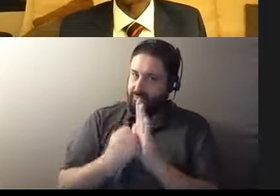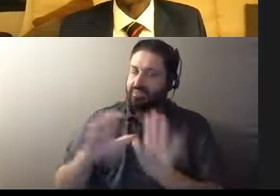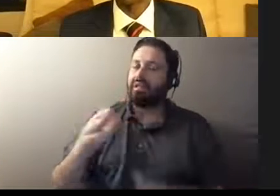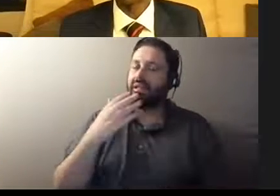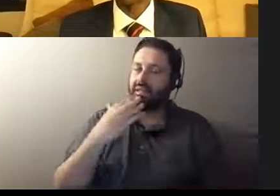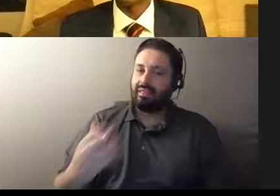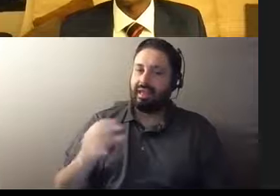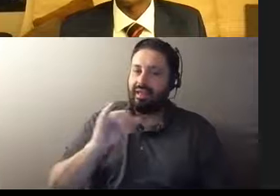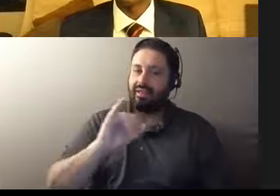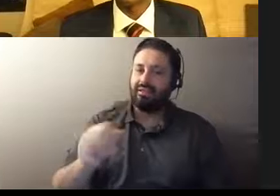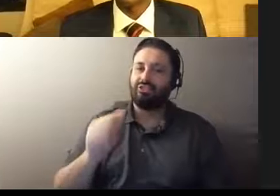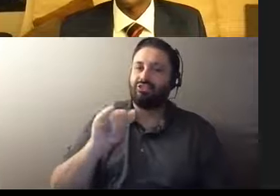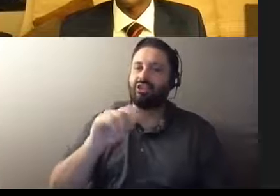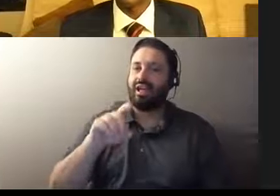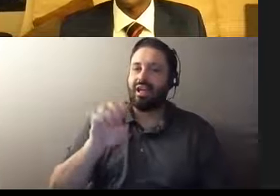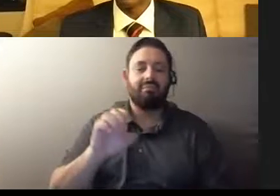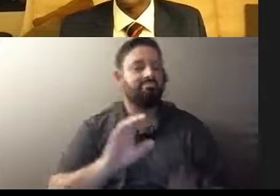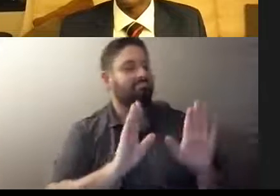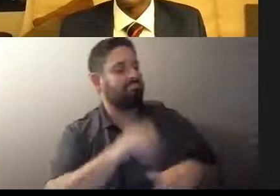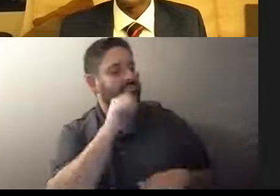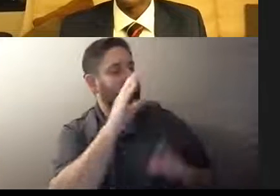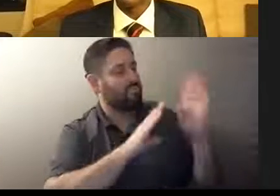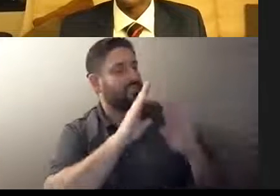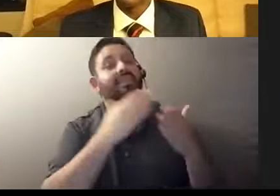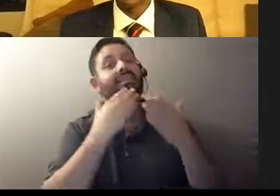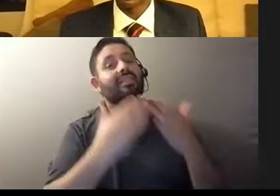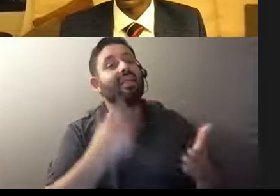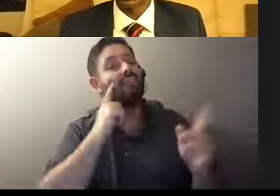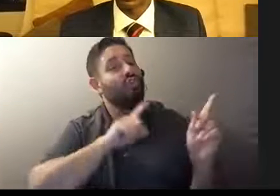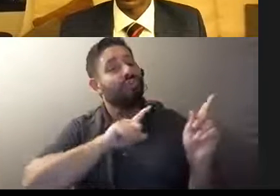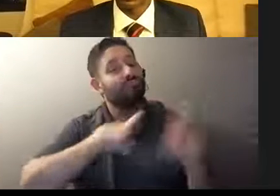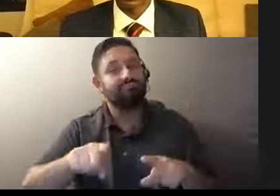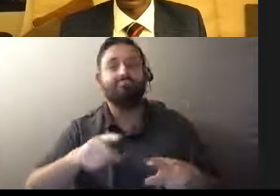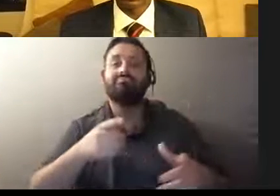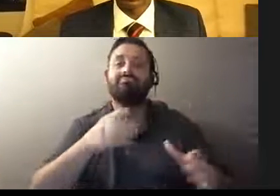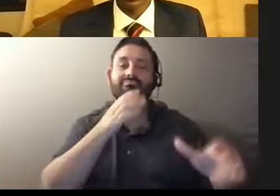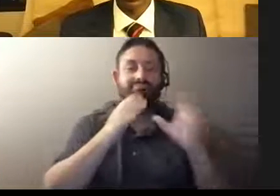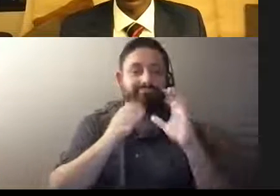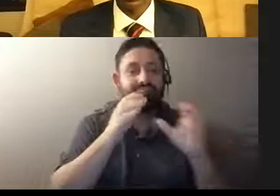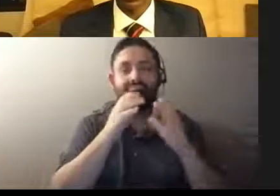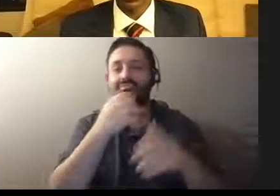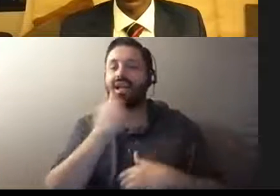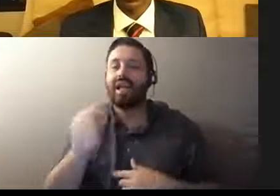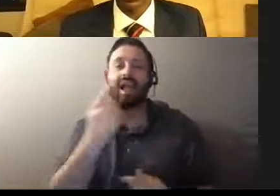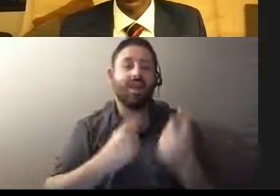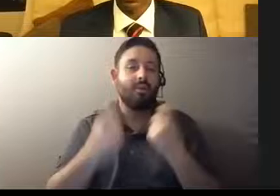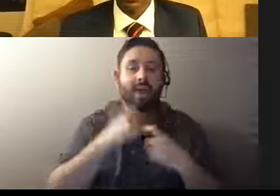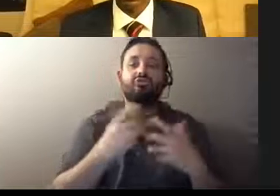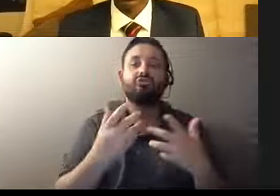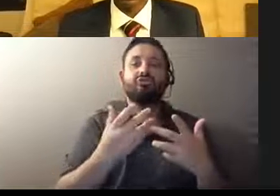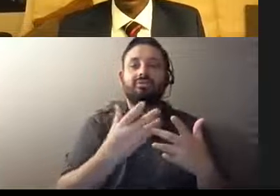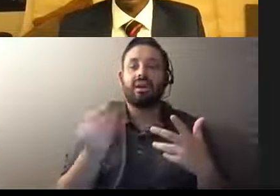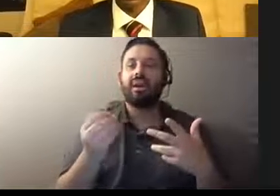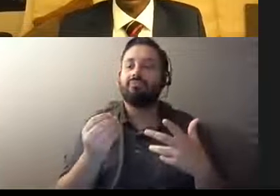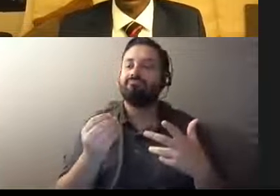Jade. No worries, and thank you all for attending and communicating back and forth with me about any questions you had, and for completing